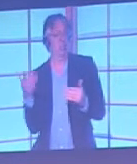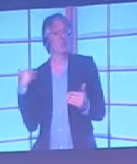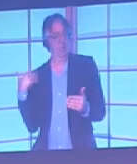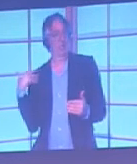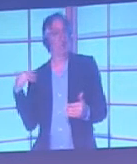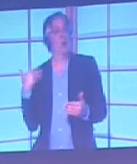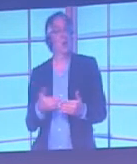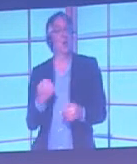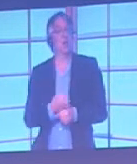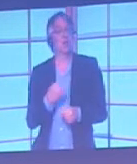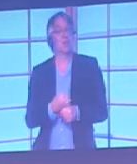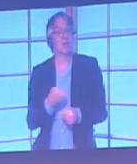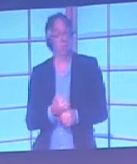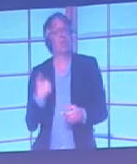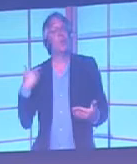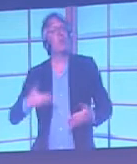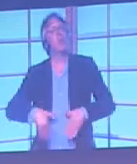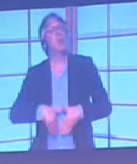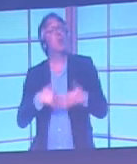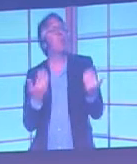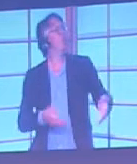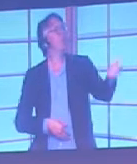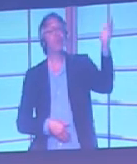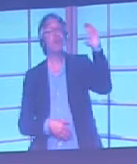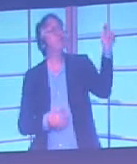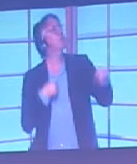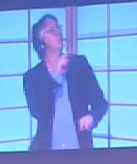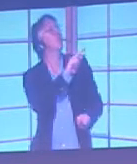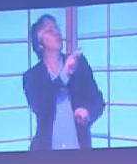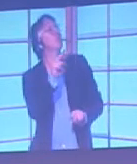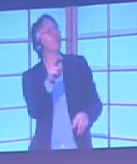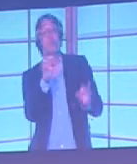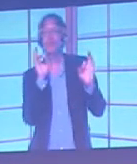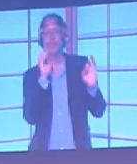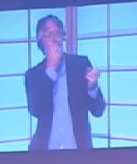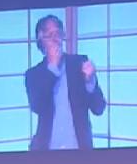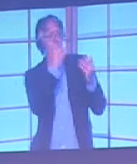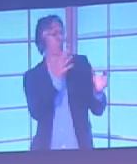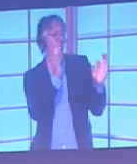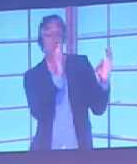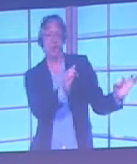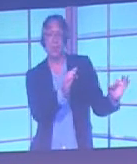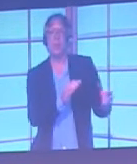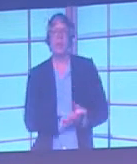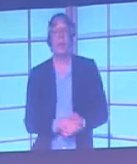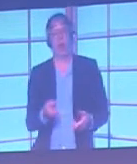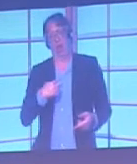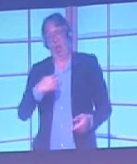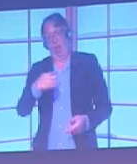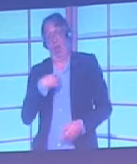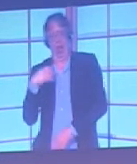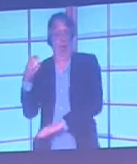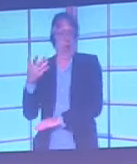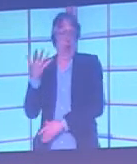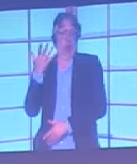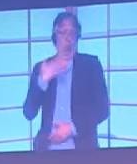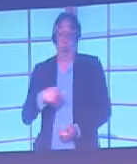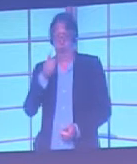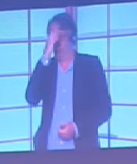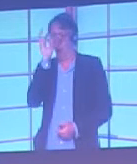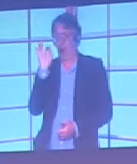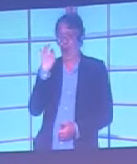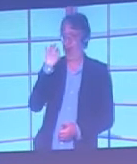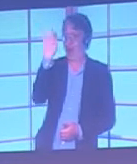the keynote speeches, we've had some fantastic programs. What I wanted to give to you right now and today was how